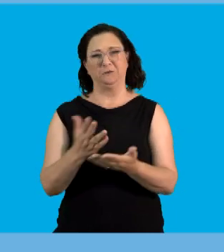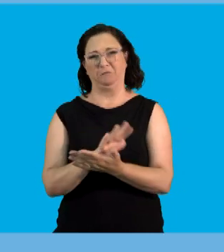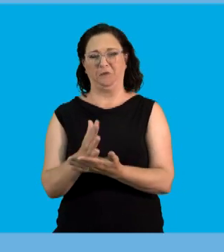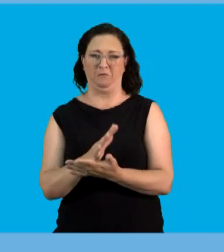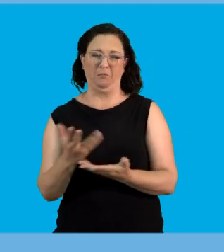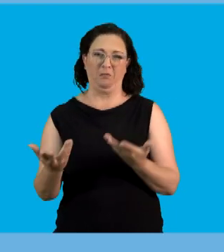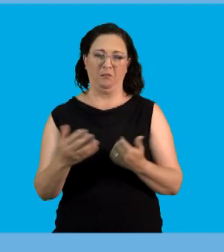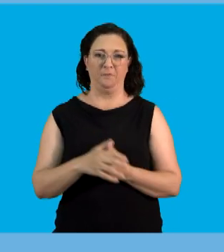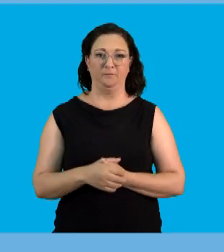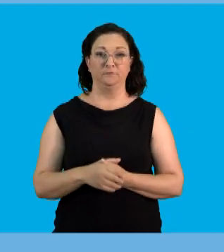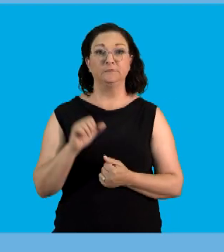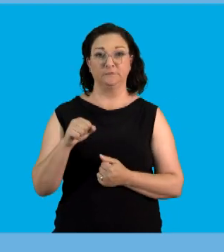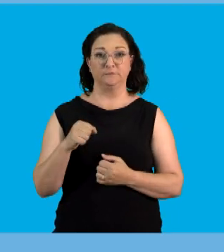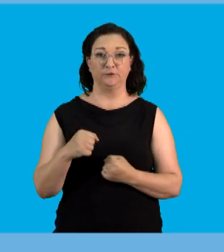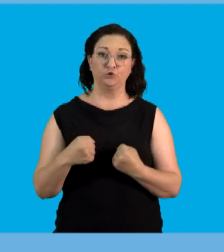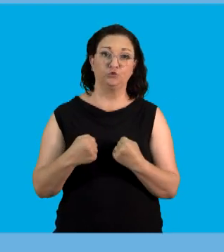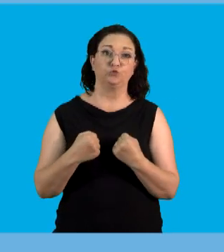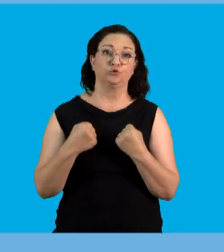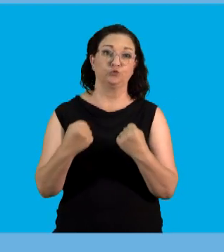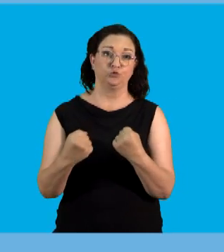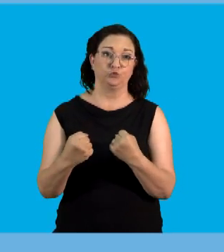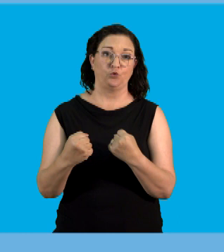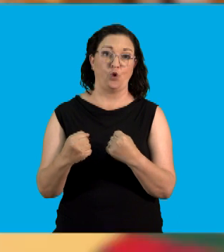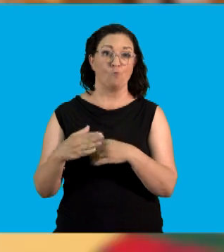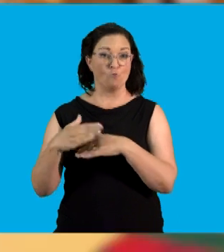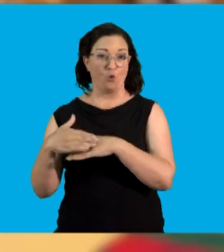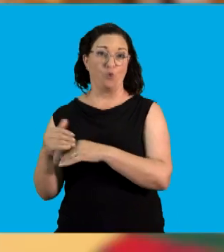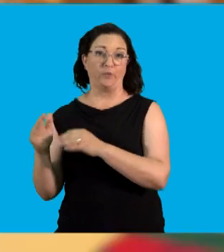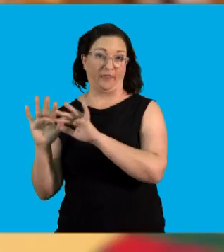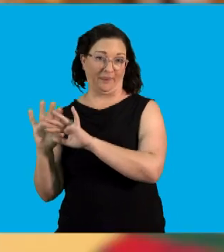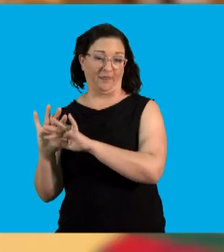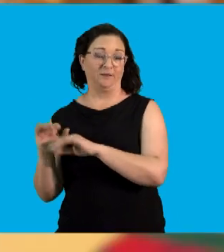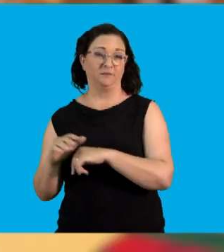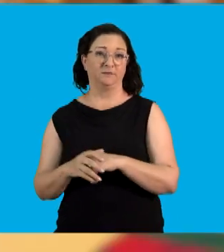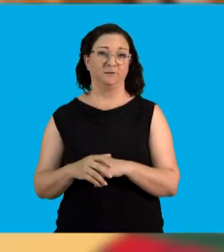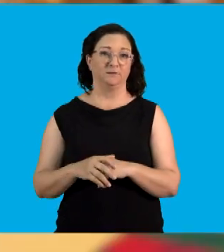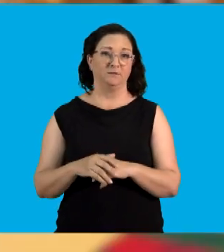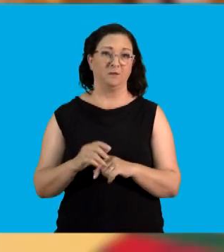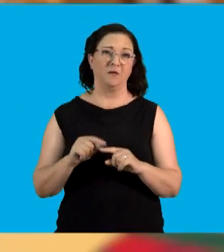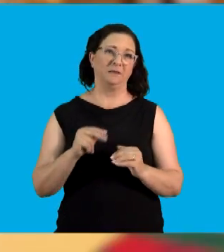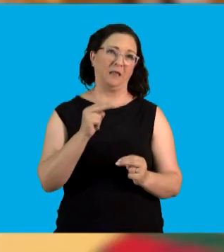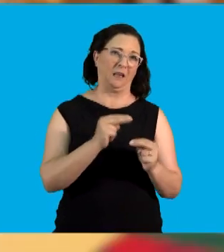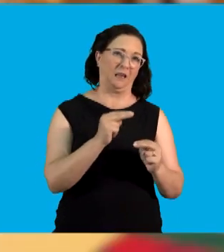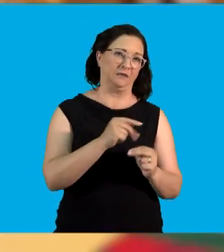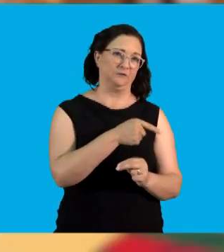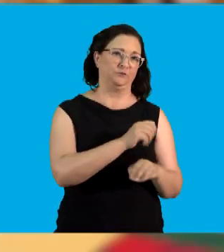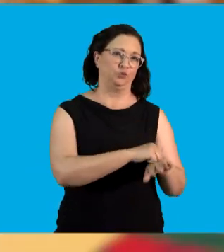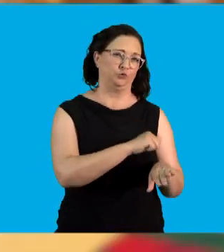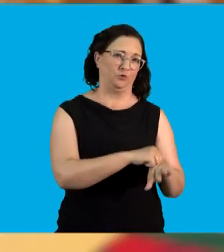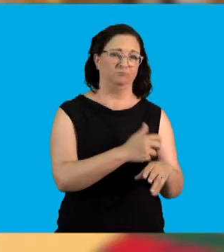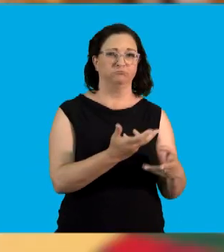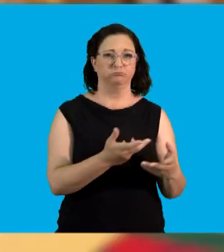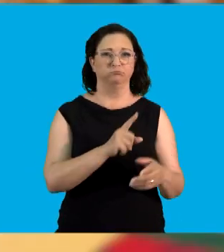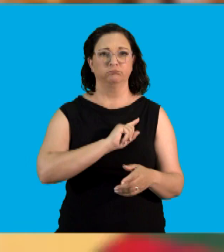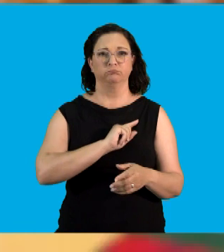there in between. They are stronger than those in a gas particle, and also slightly lesser than those